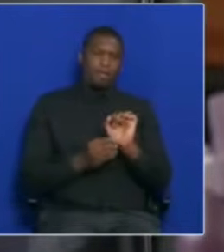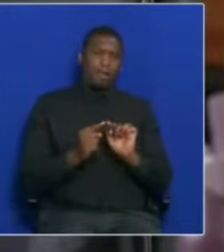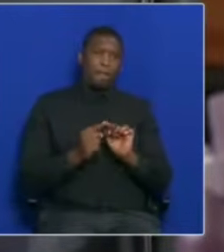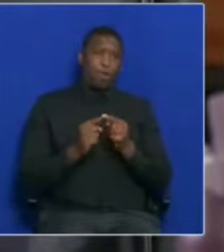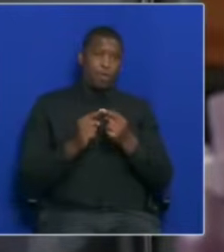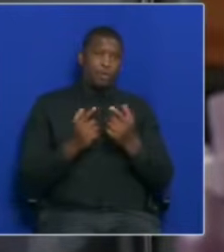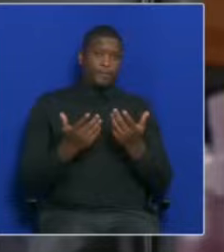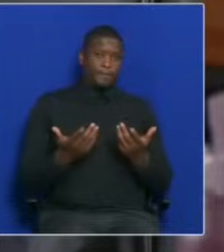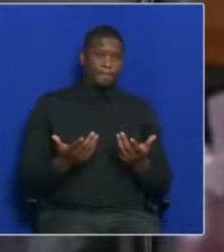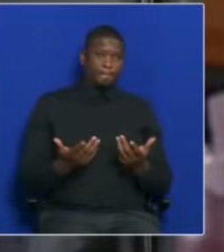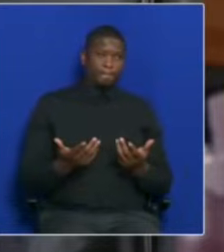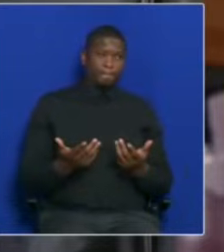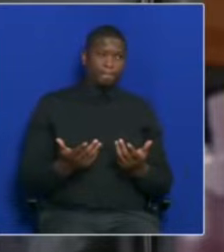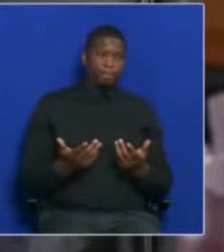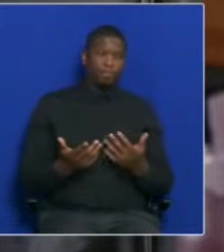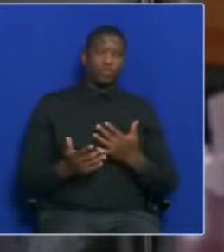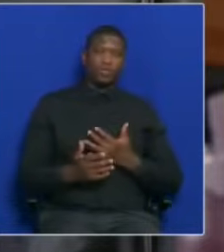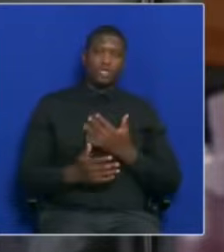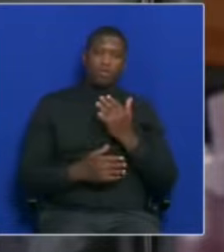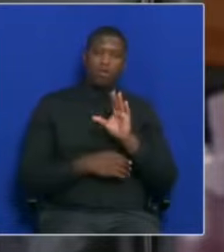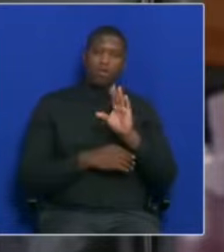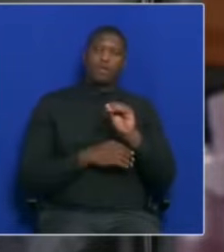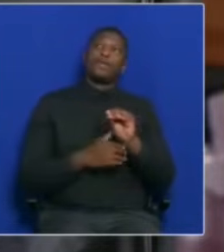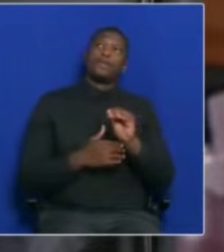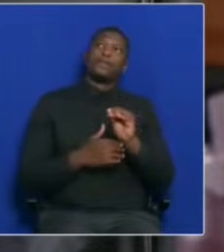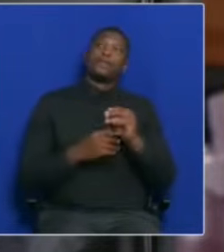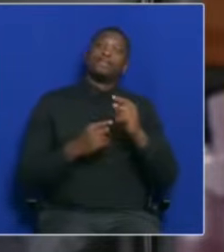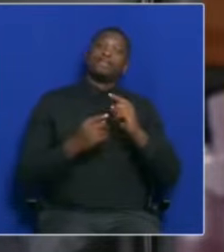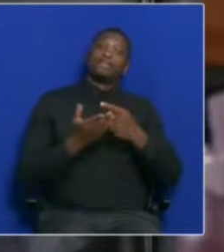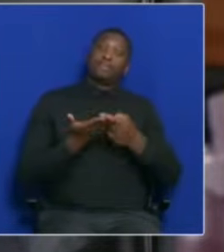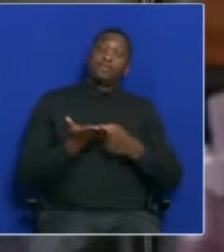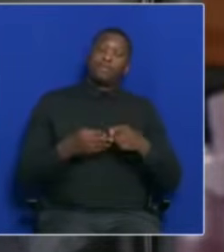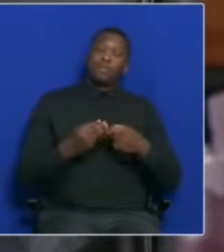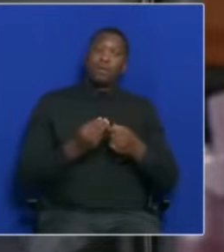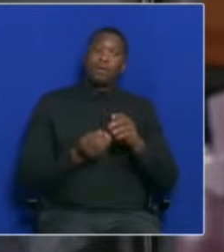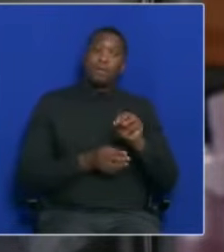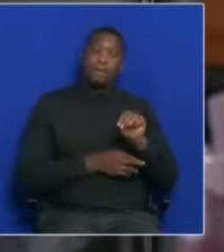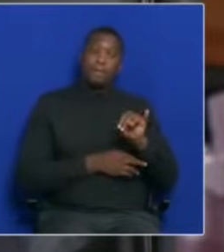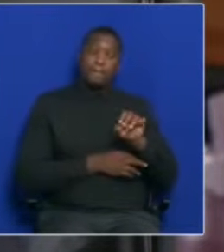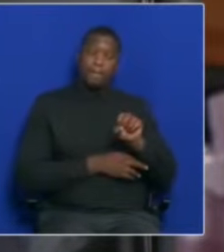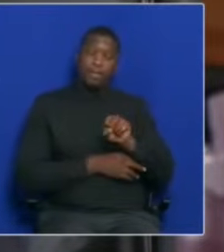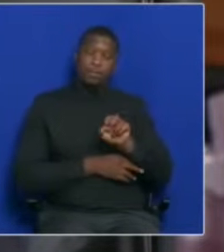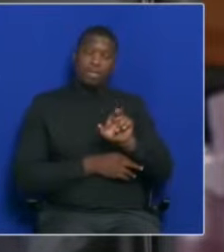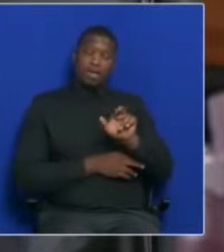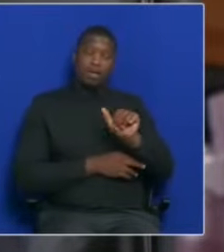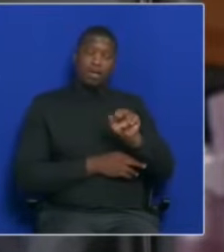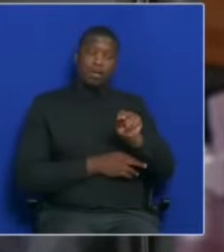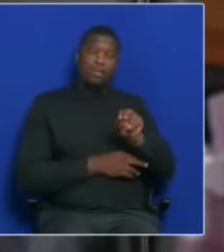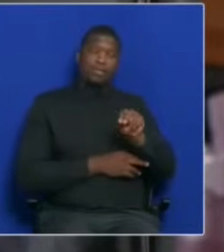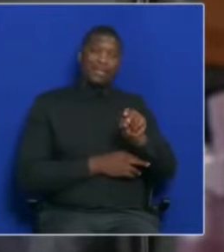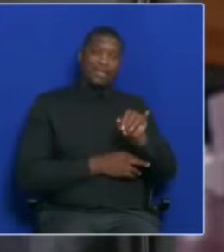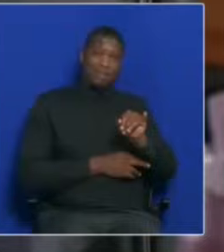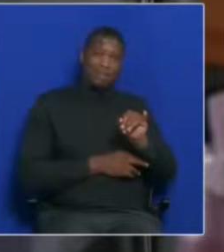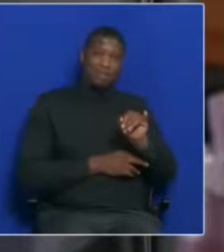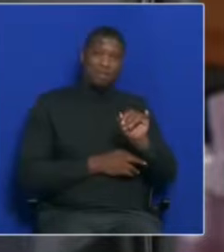I just want us to go back to Ms. Ramsami's affidavit at page